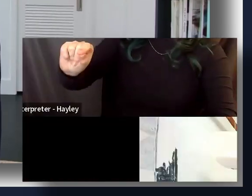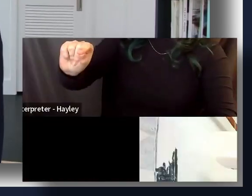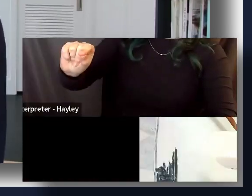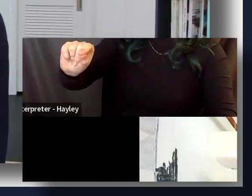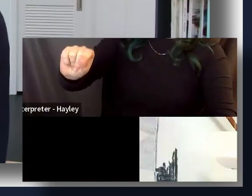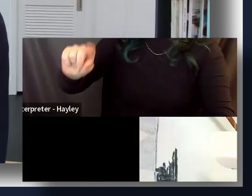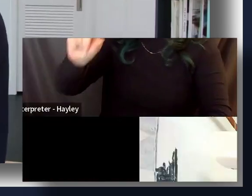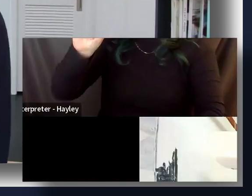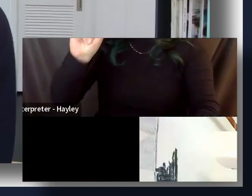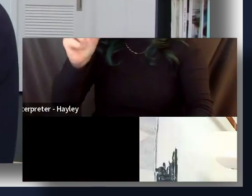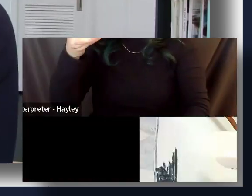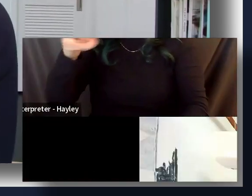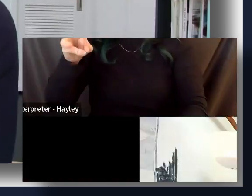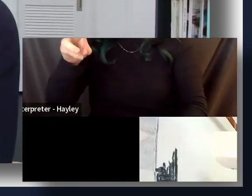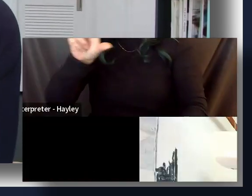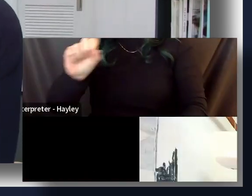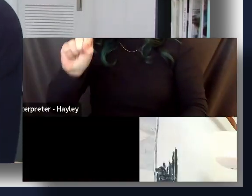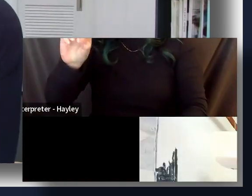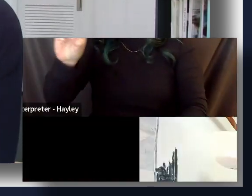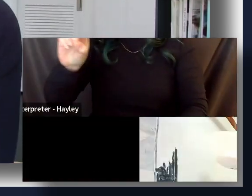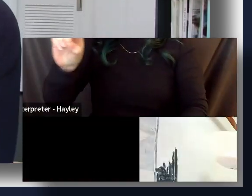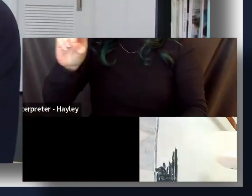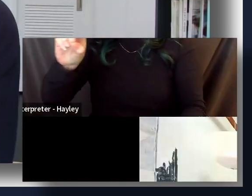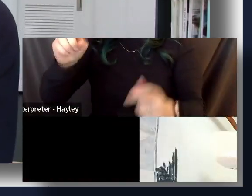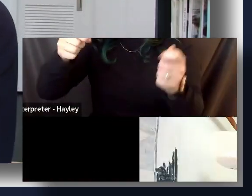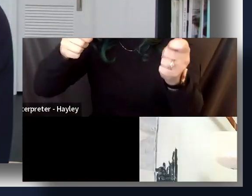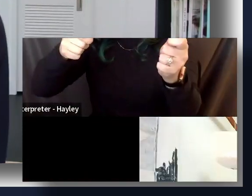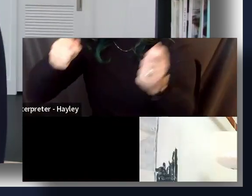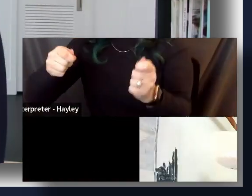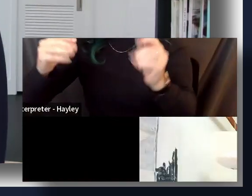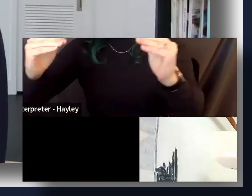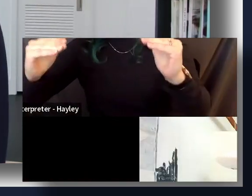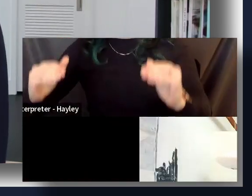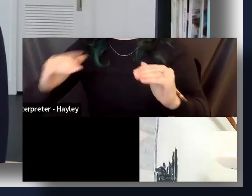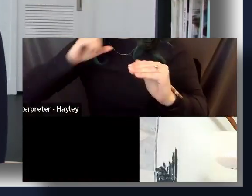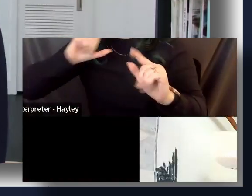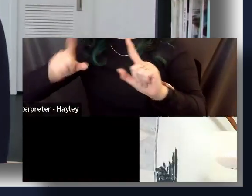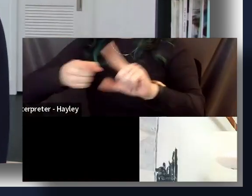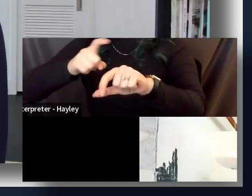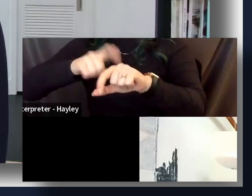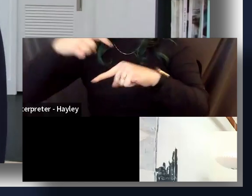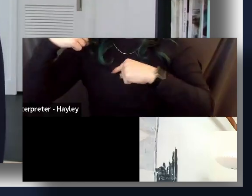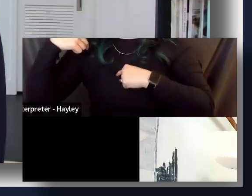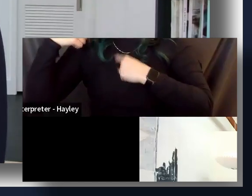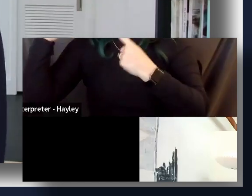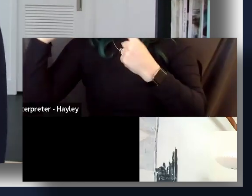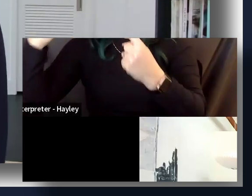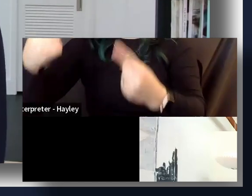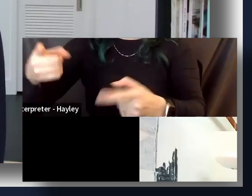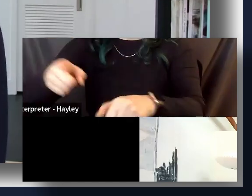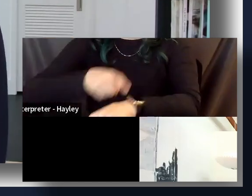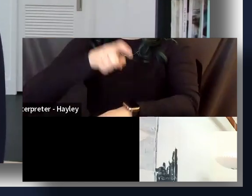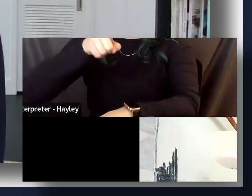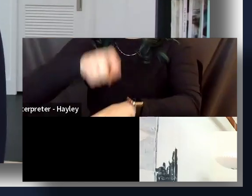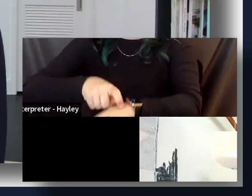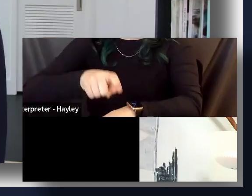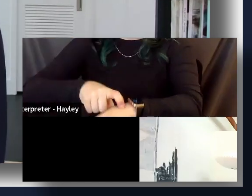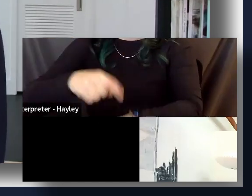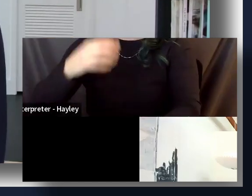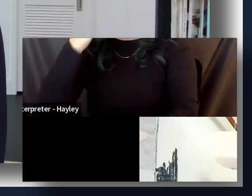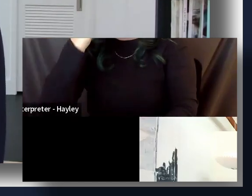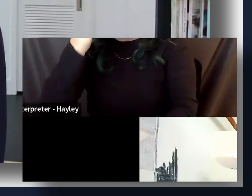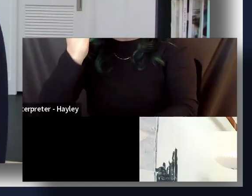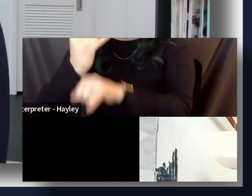2020. In 2016, the US's democracy was downgraded for the first time in quite a long